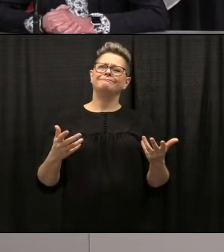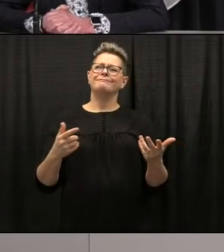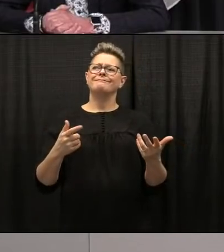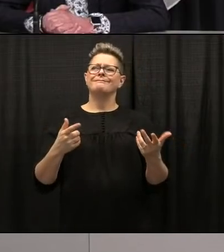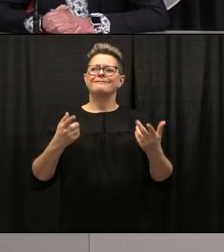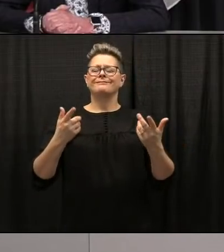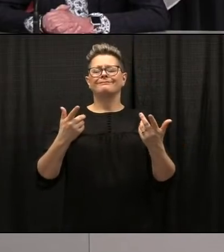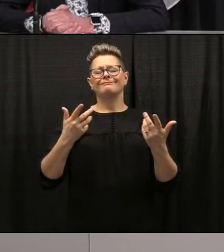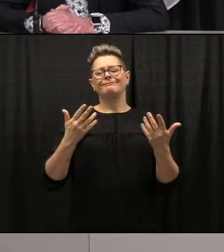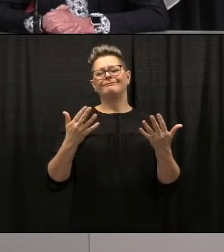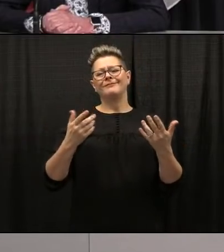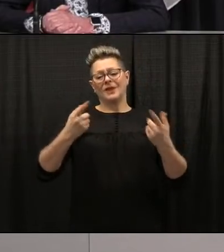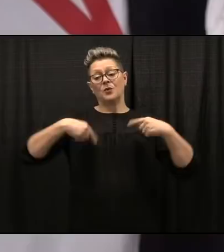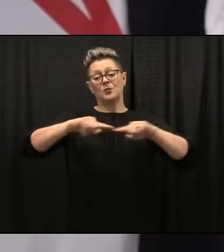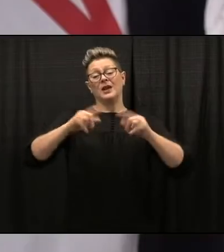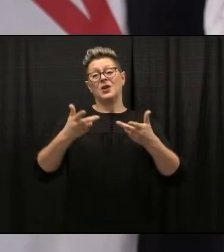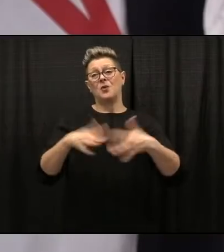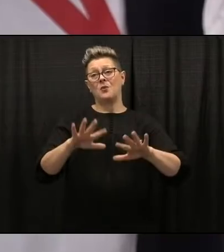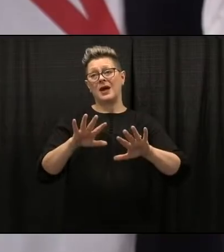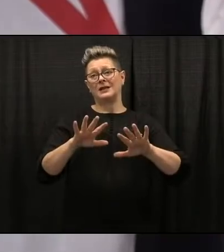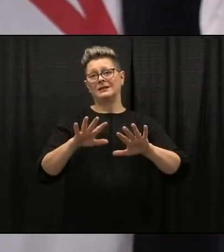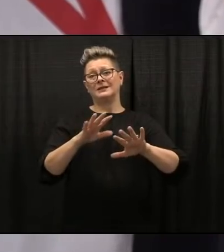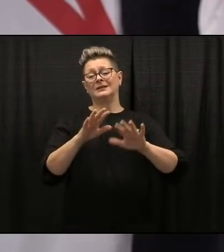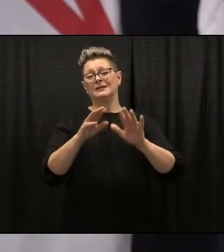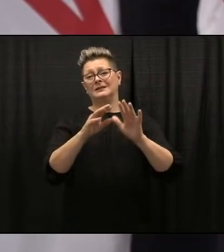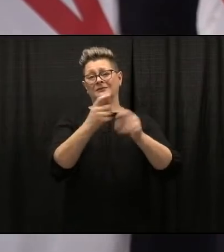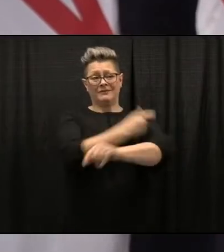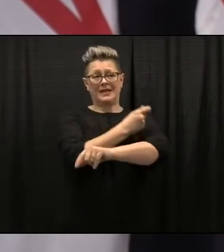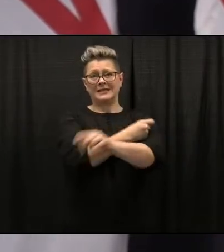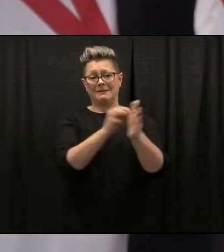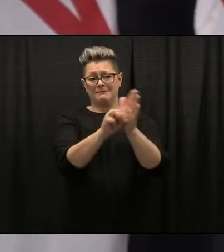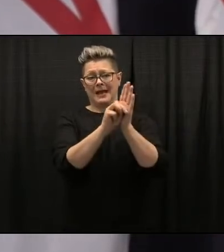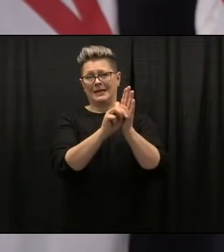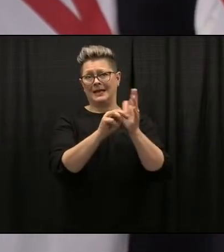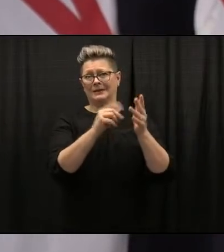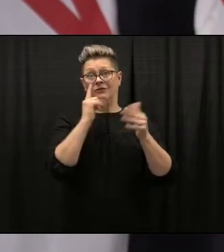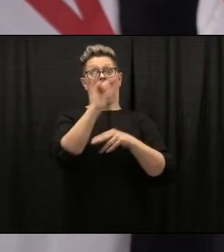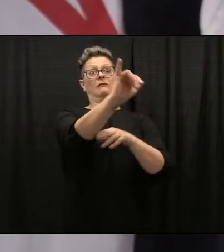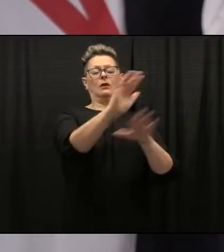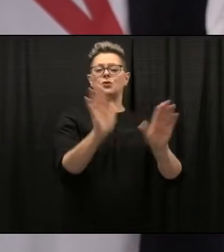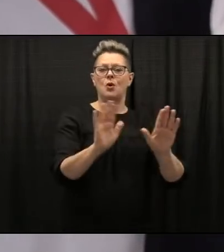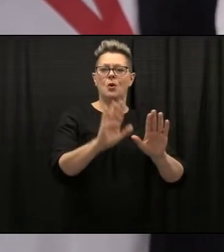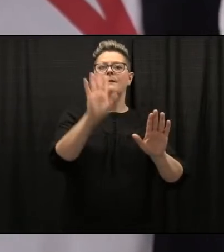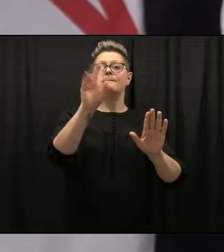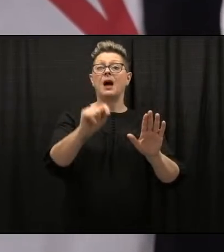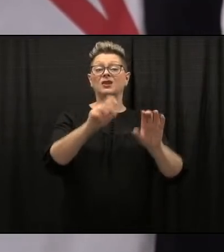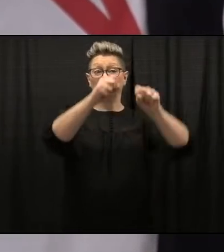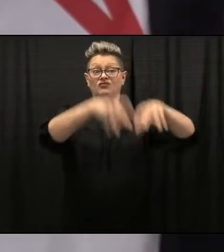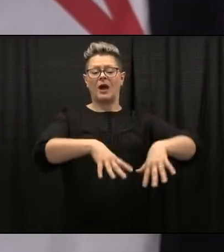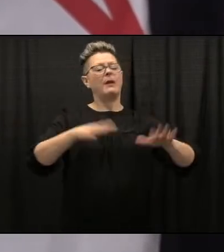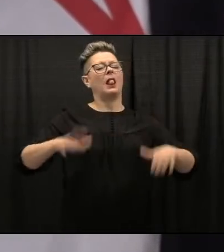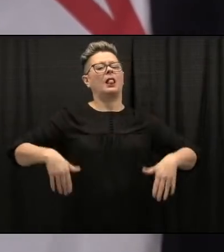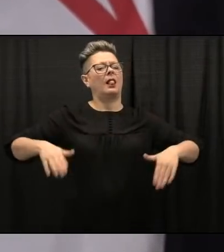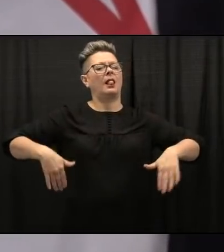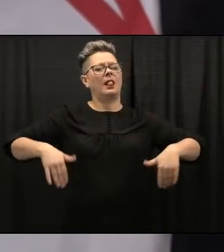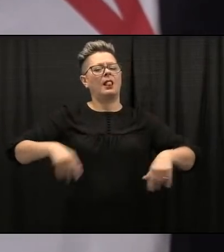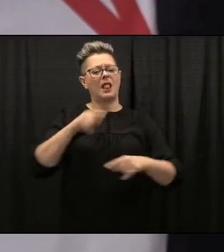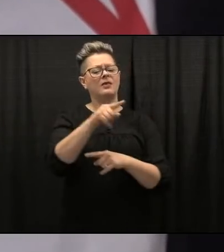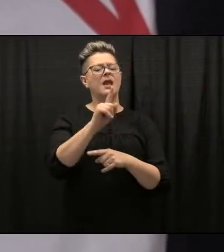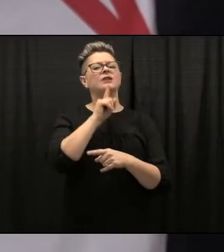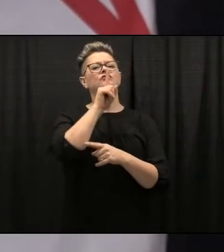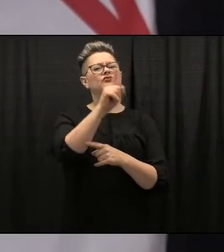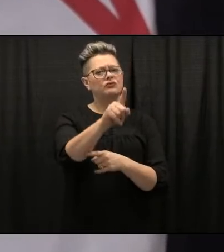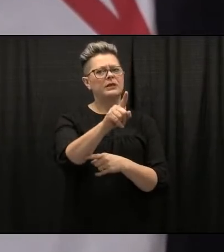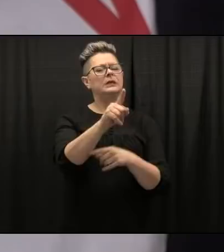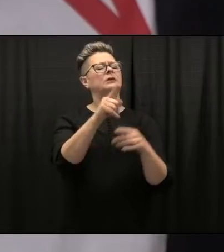want in place forever, but we still think it's effective right now, and we don't think it's right to remove the mandate just yet. It's proven very effective, and with